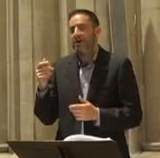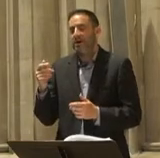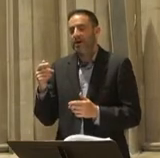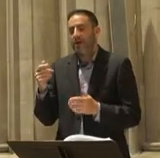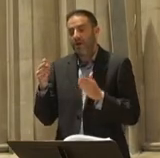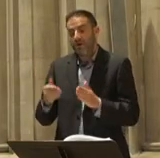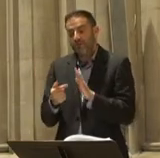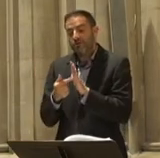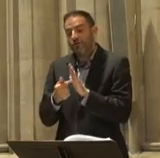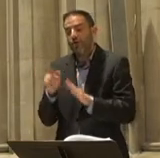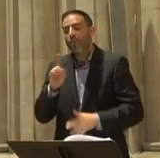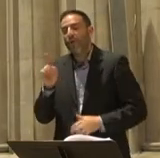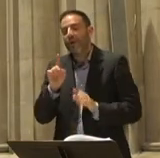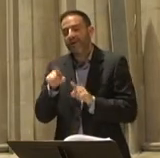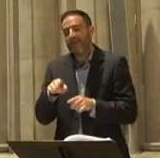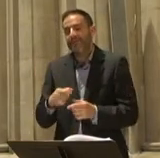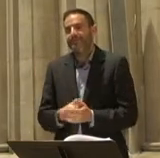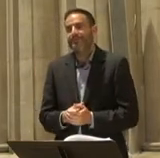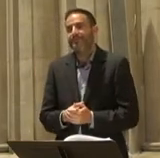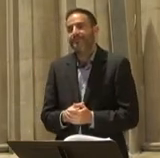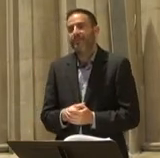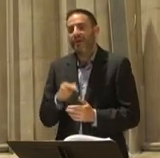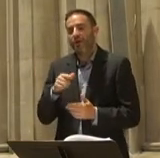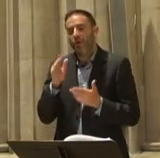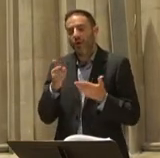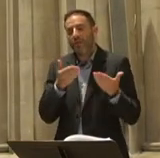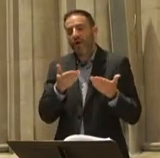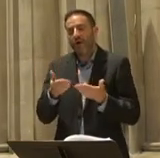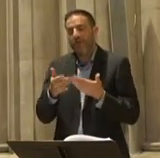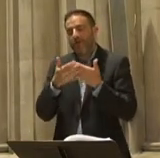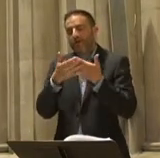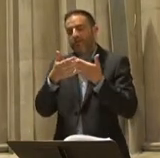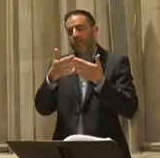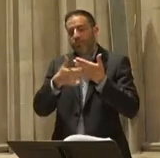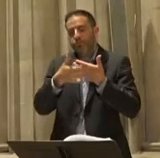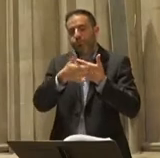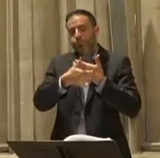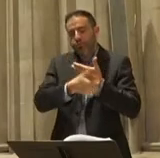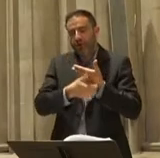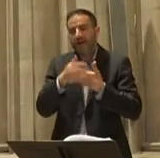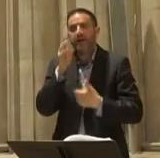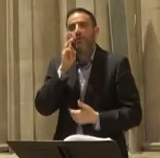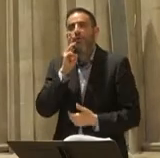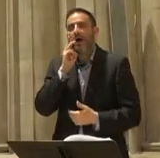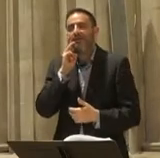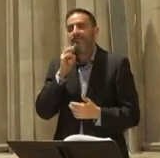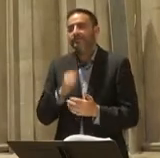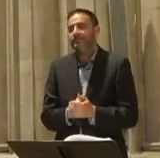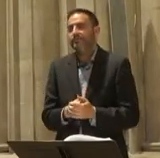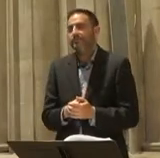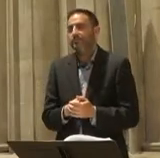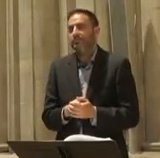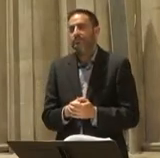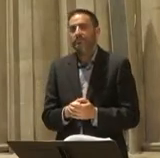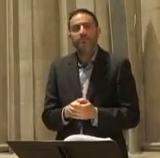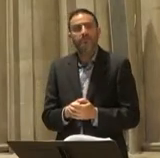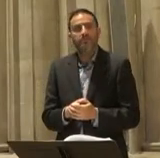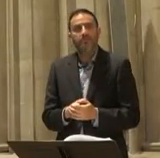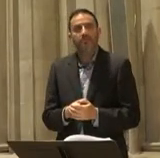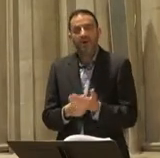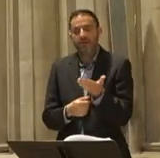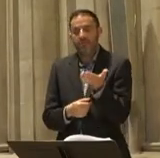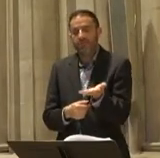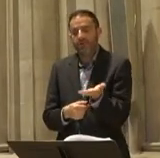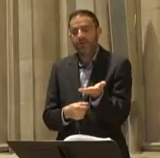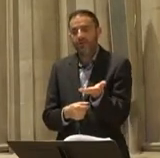at the appropriate time. You will be offered both bread and wine. When the bread comes around, put your hand out flat, and a member